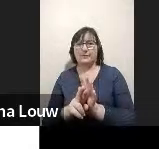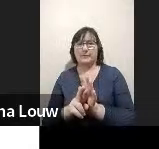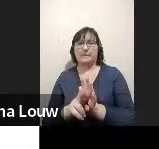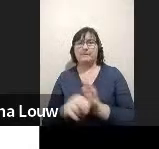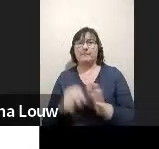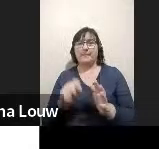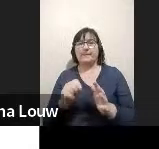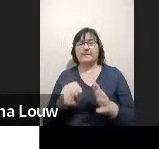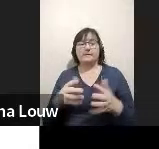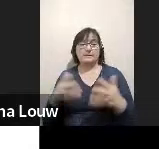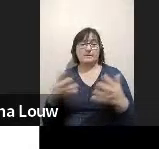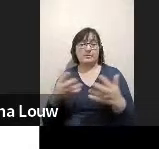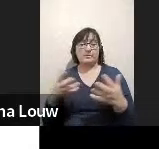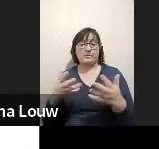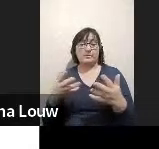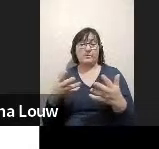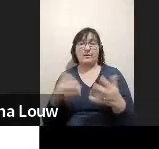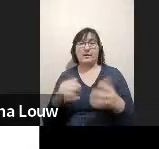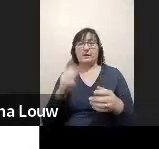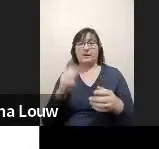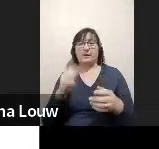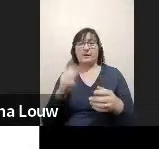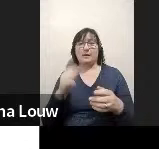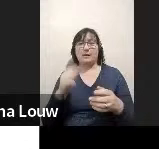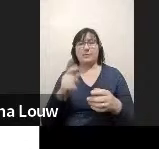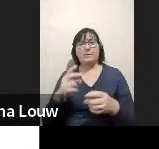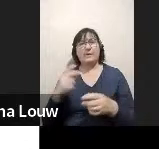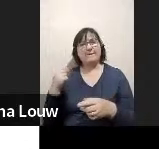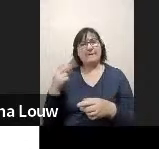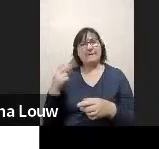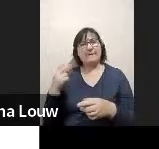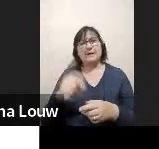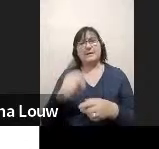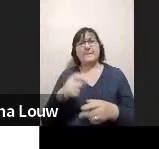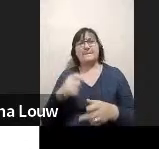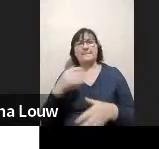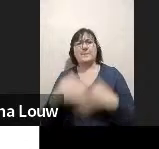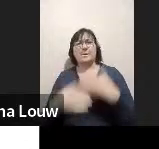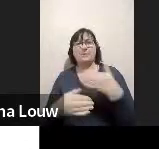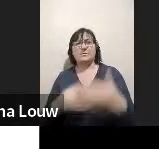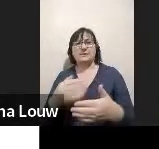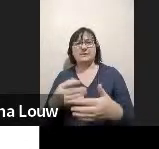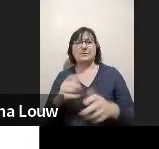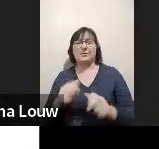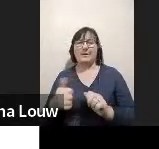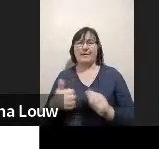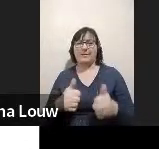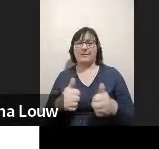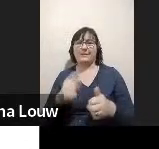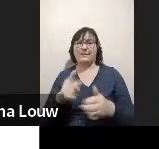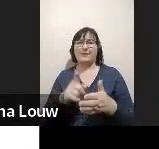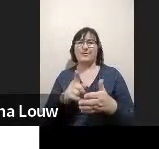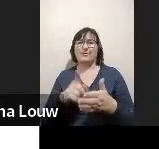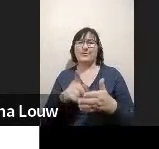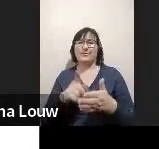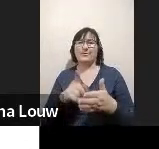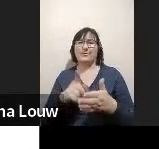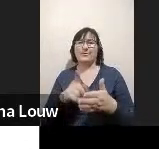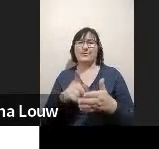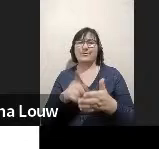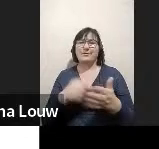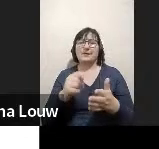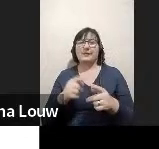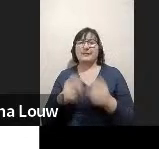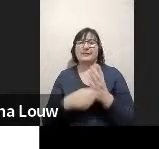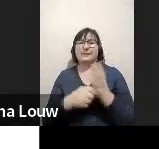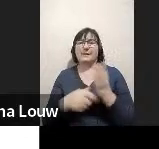try and fast track the process of activating the registered tax type on the e-filing profile,